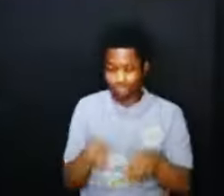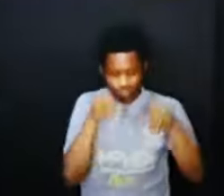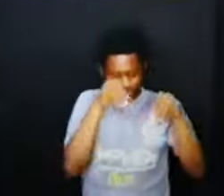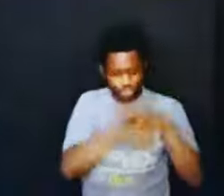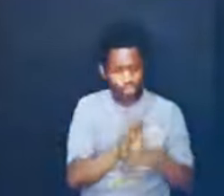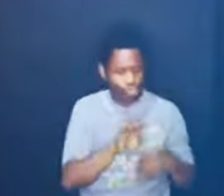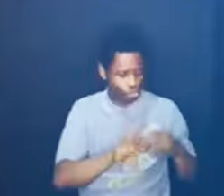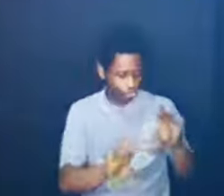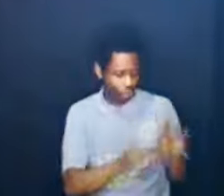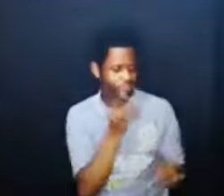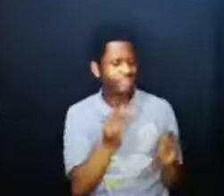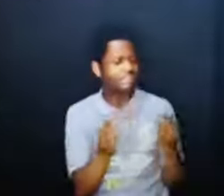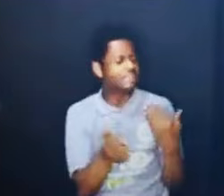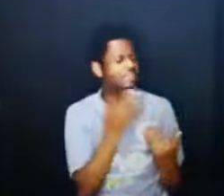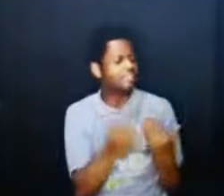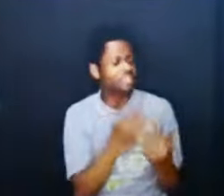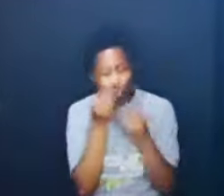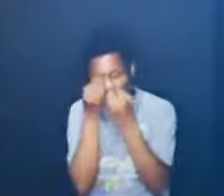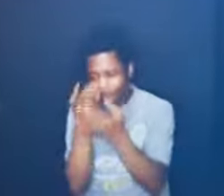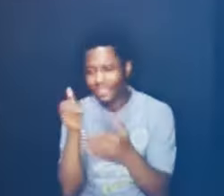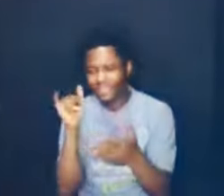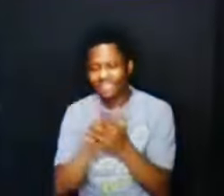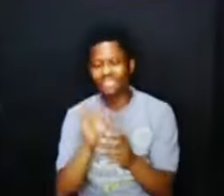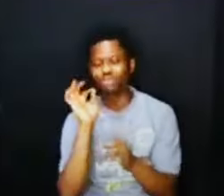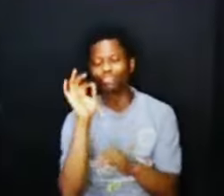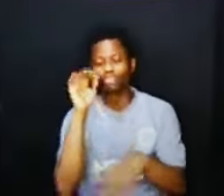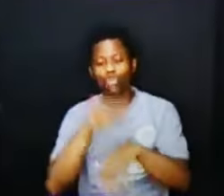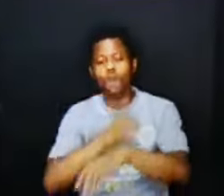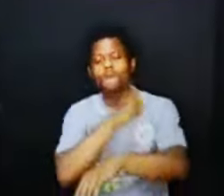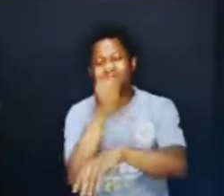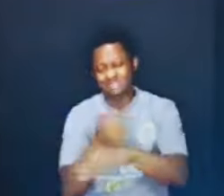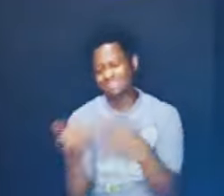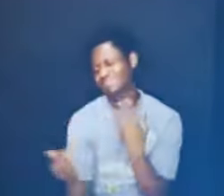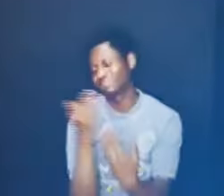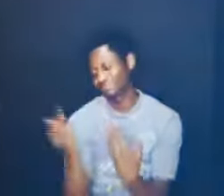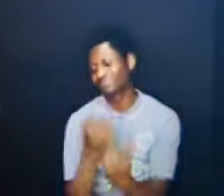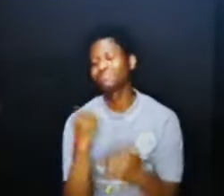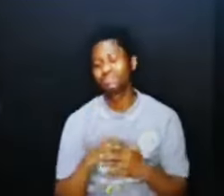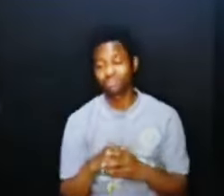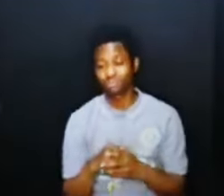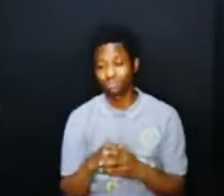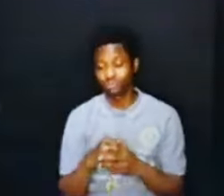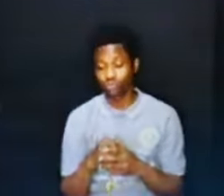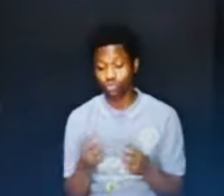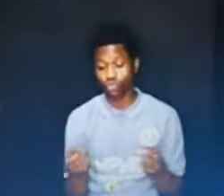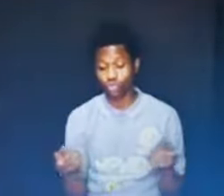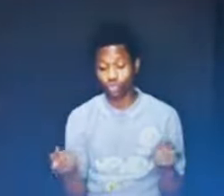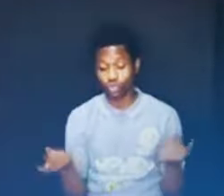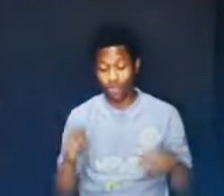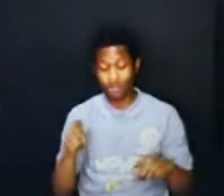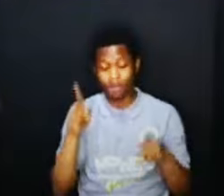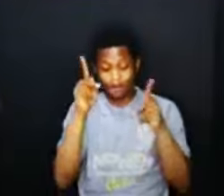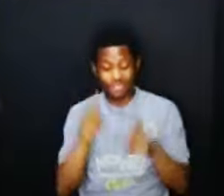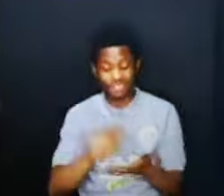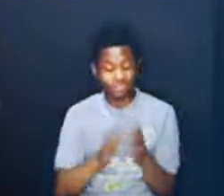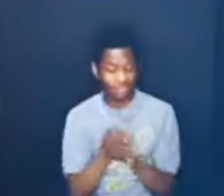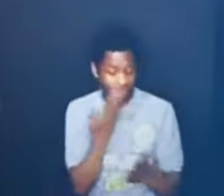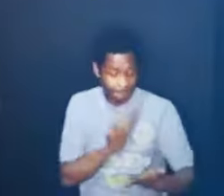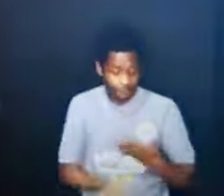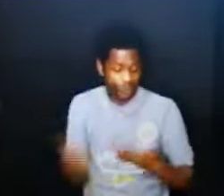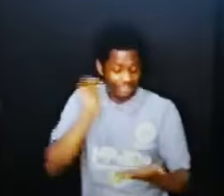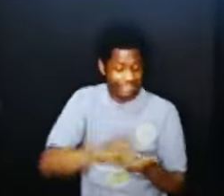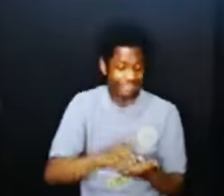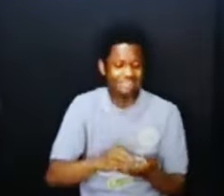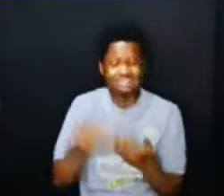to obey the sermon on the mount. Na so so wo fofro a sa suban e wo Christo mu a wodi awura no etumi Yesu tie